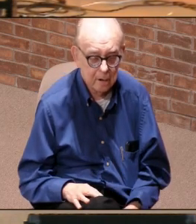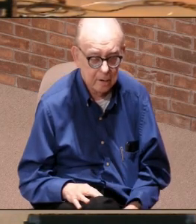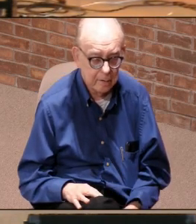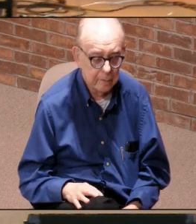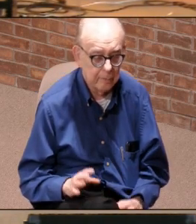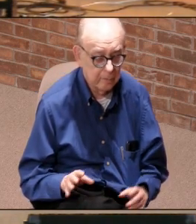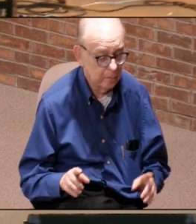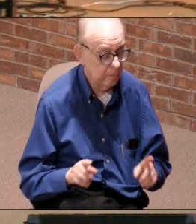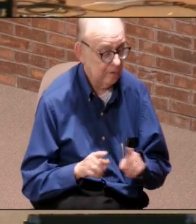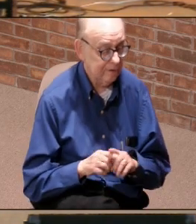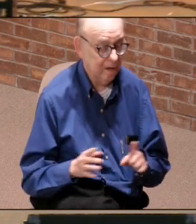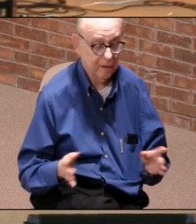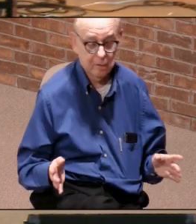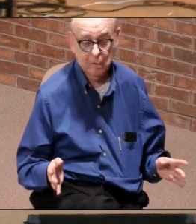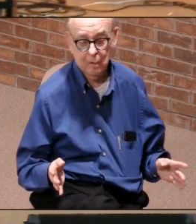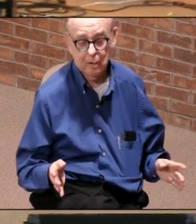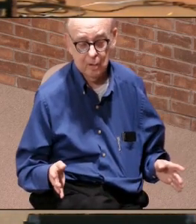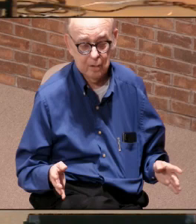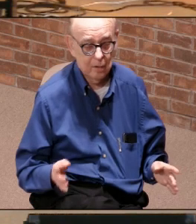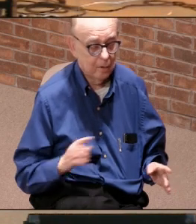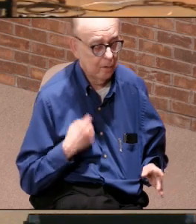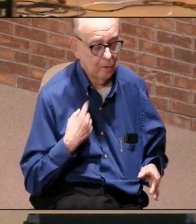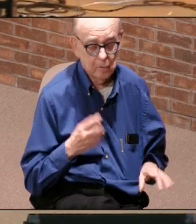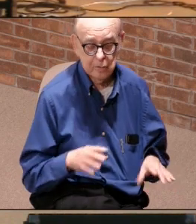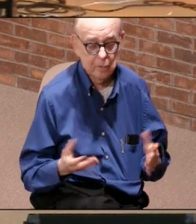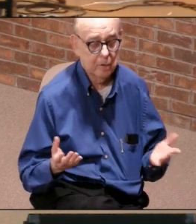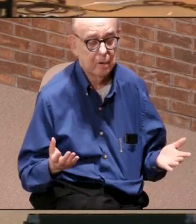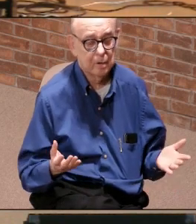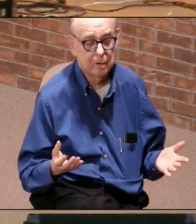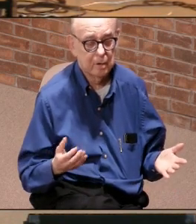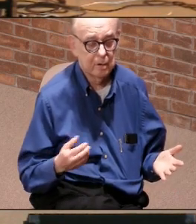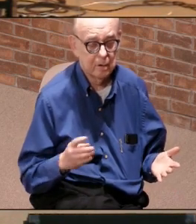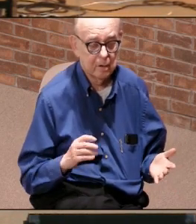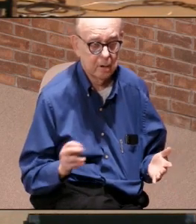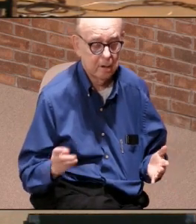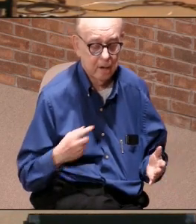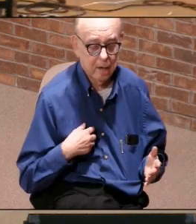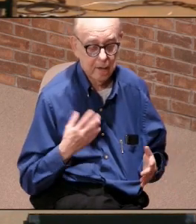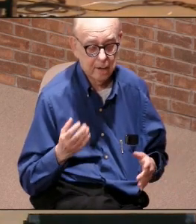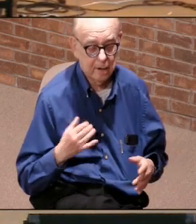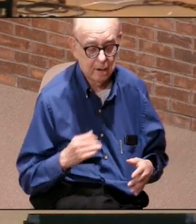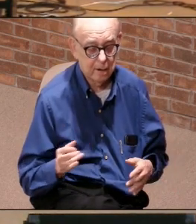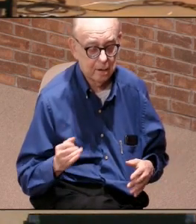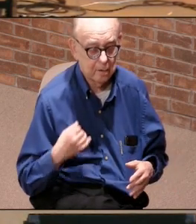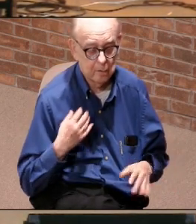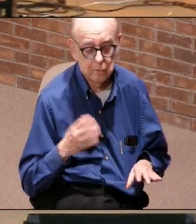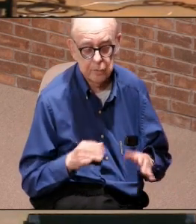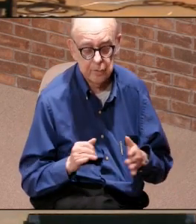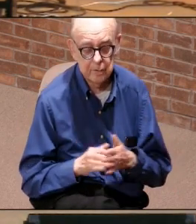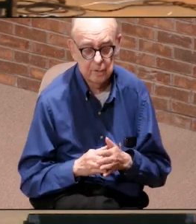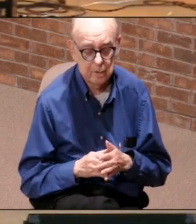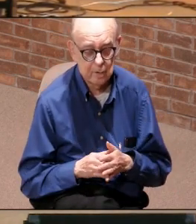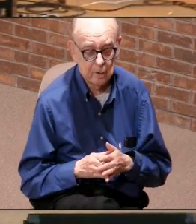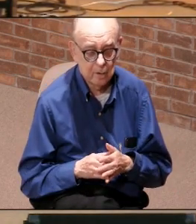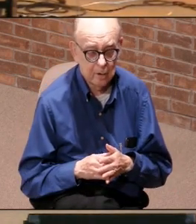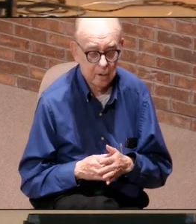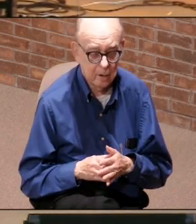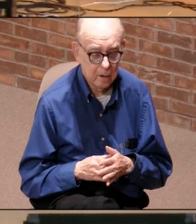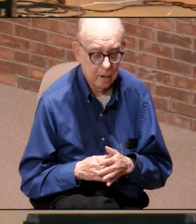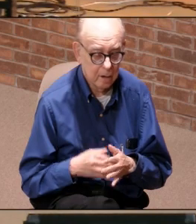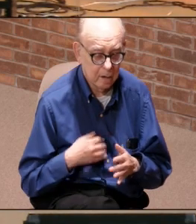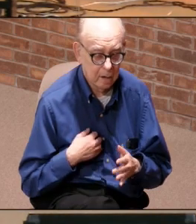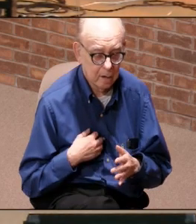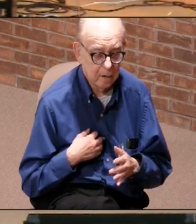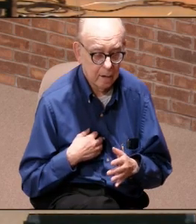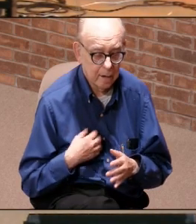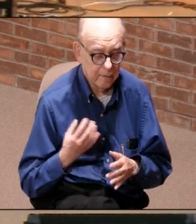And it's like, what are we going to do? Rick says, I got it. He says, here's what we're going to do. He says, I've already got the